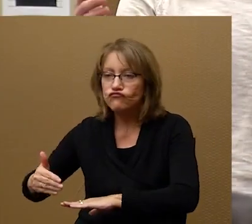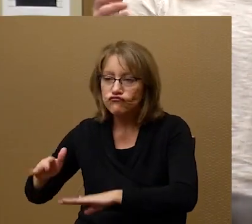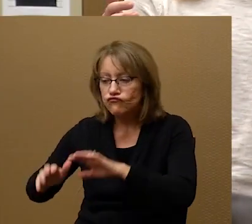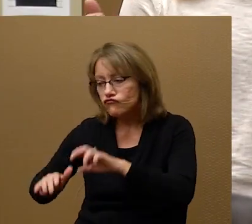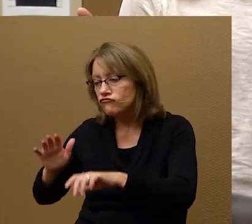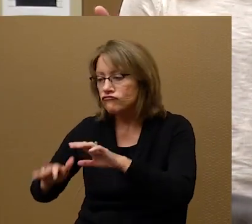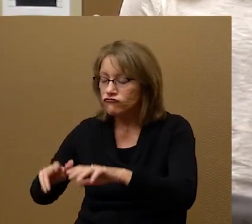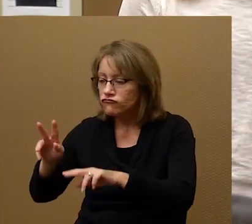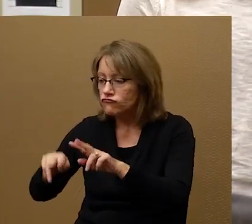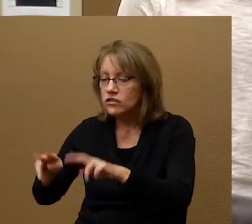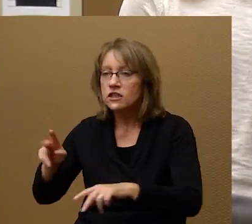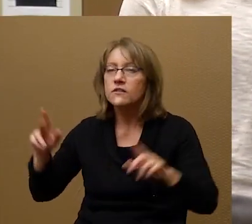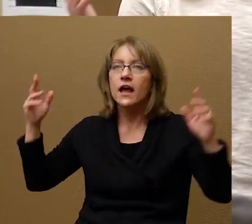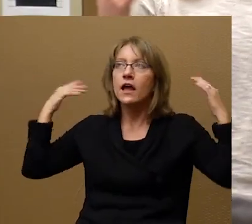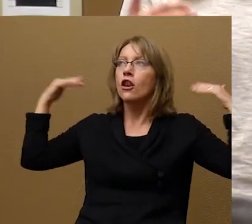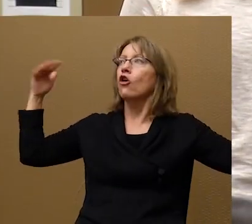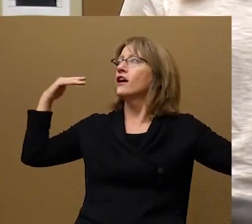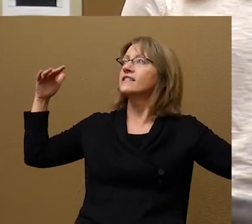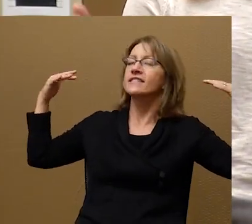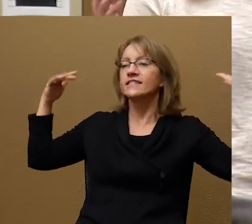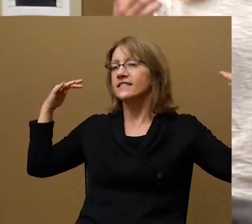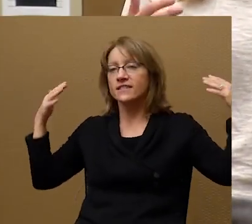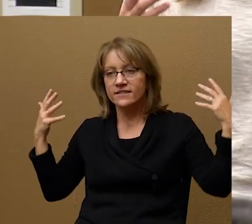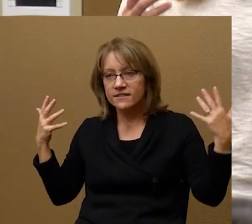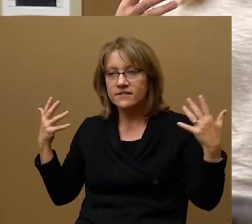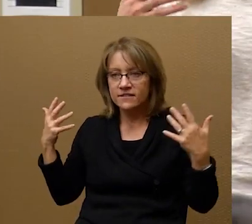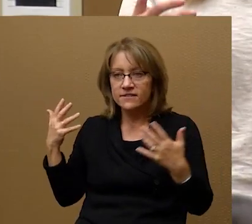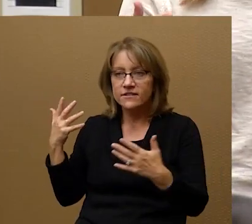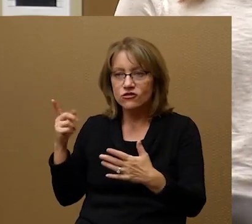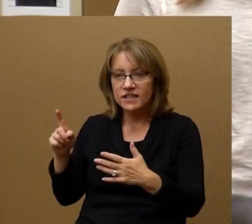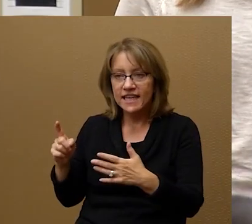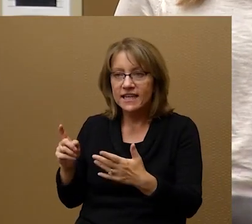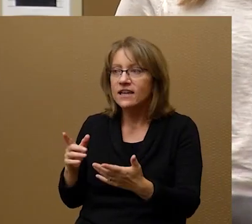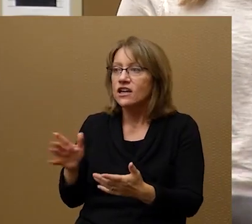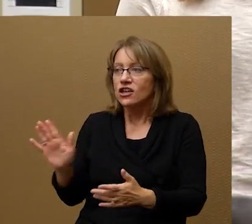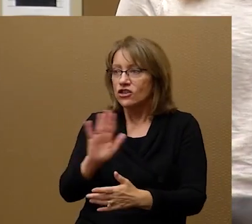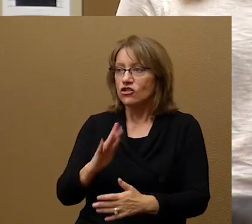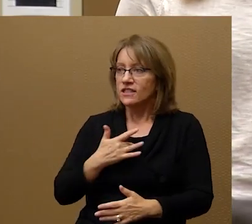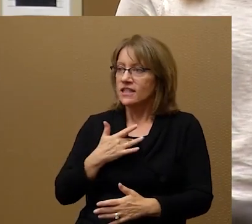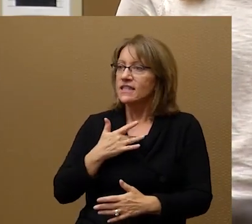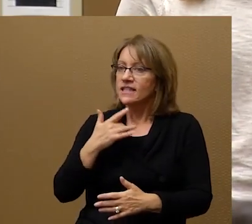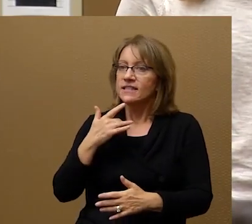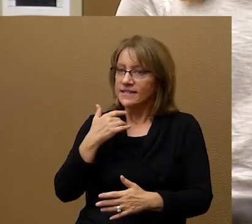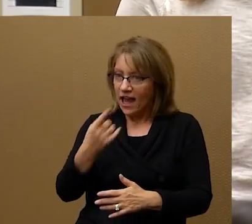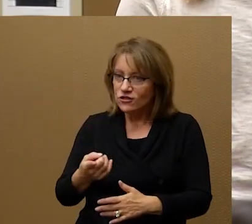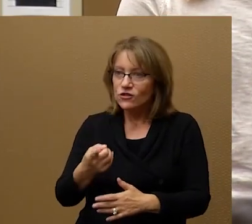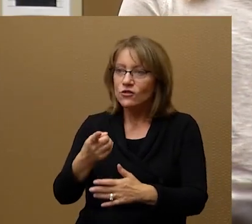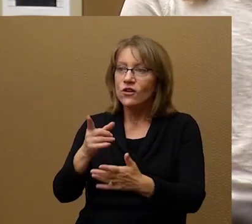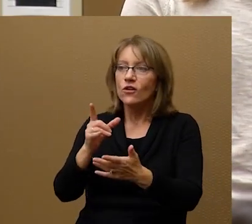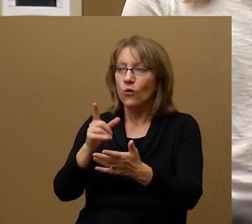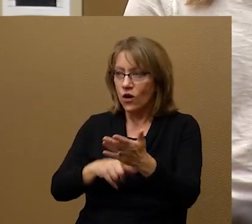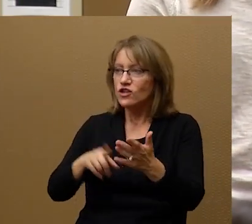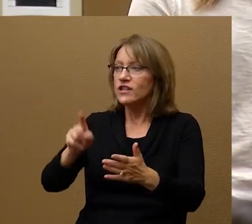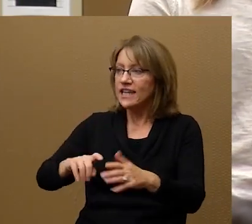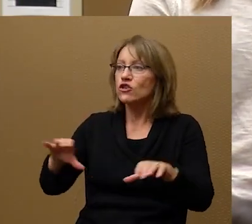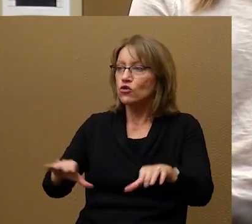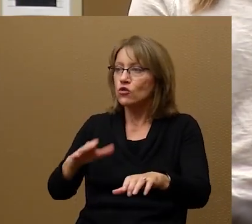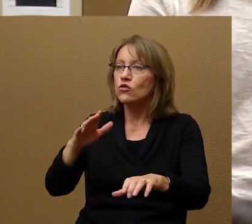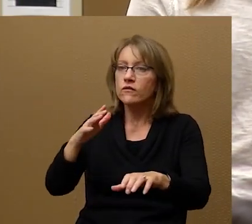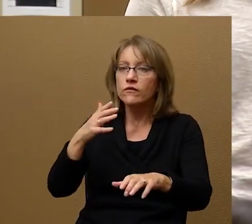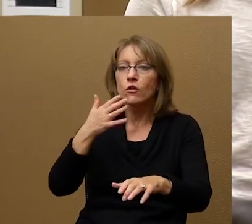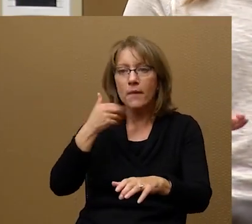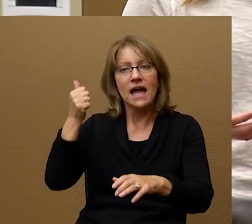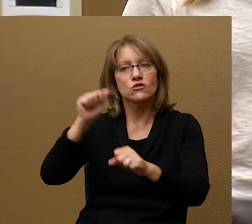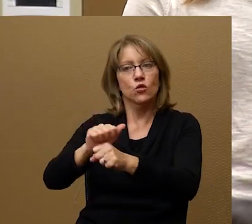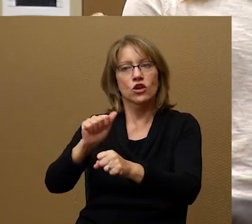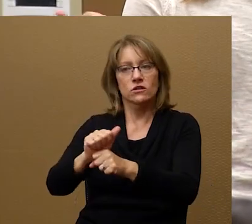that distraction? Your senses are telling you that's what you do to work best. For me, I could